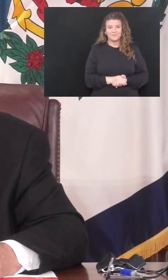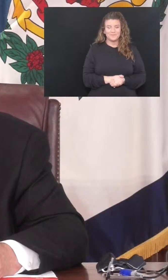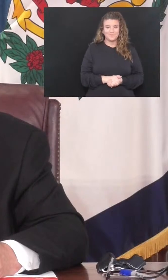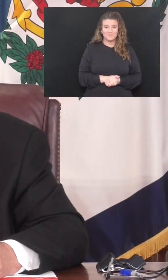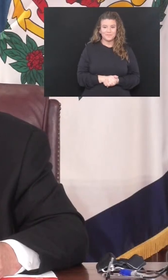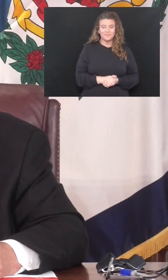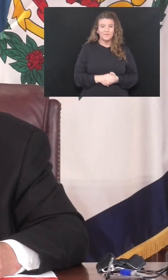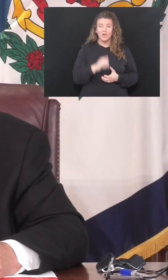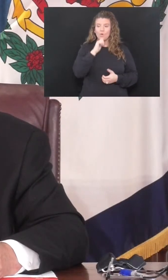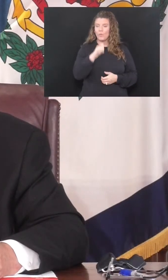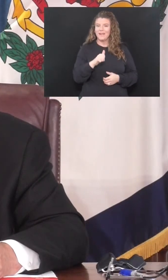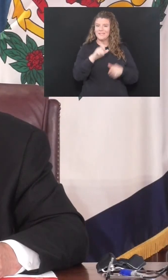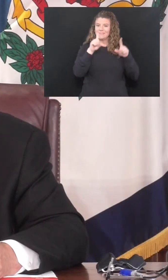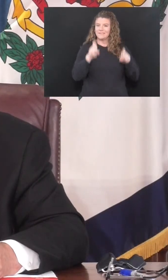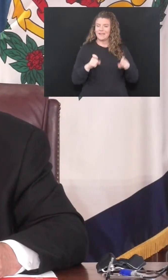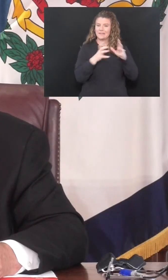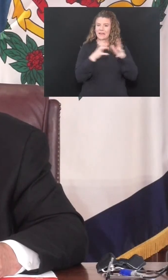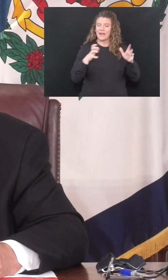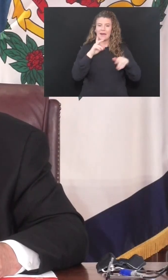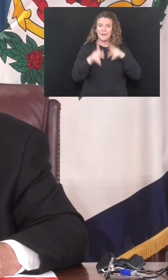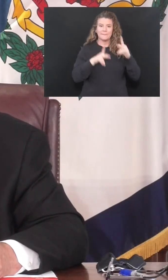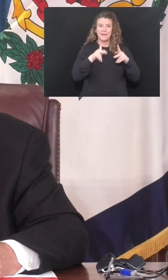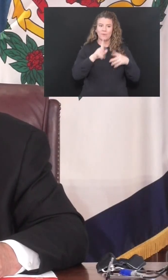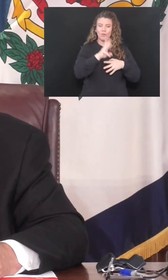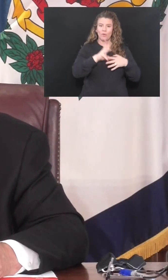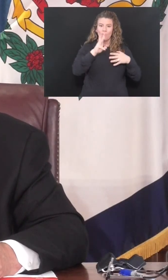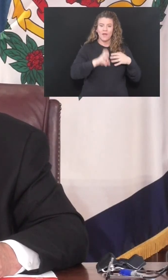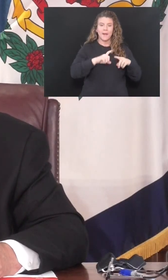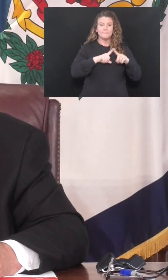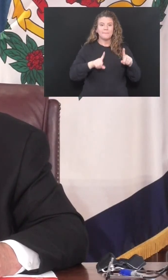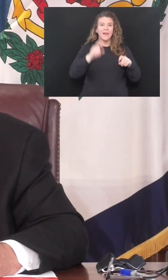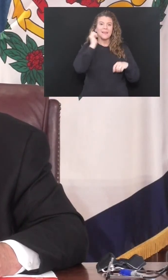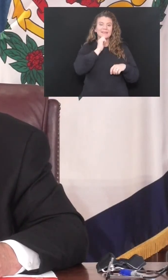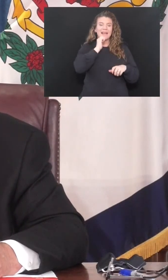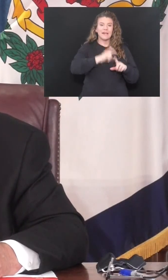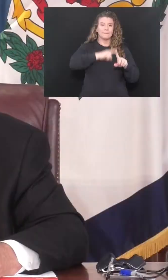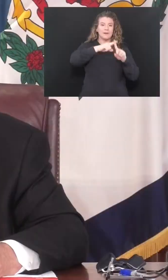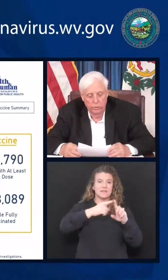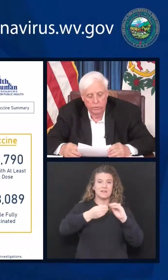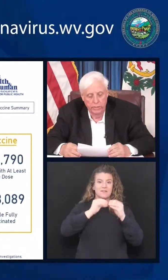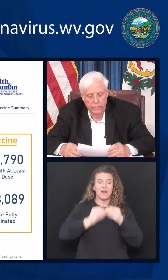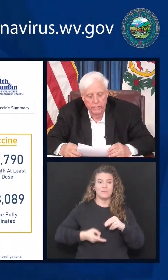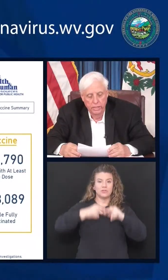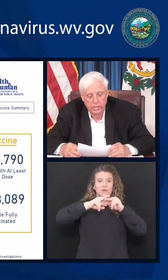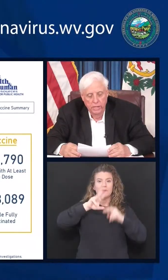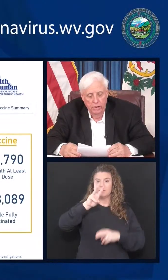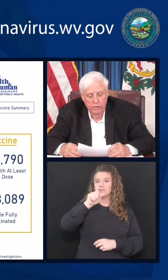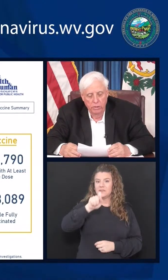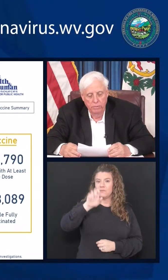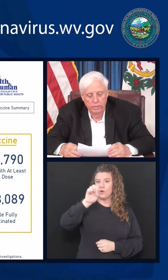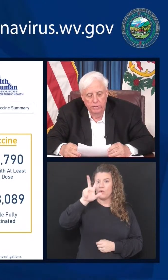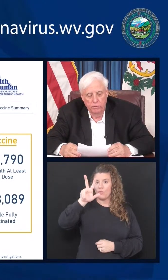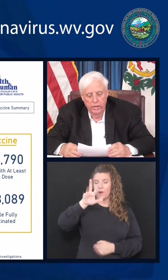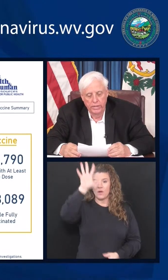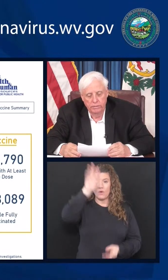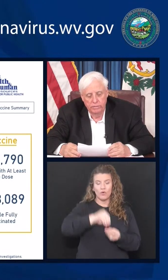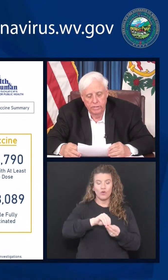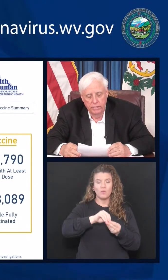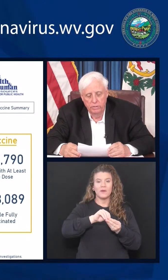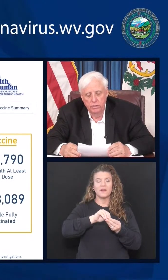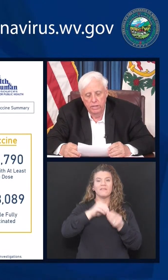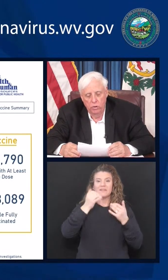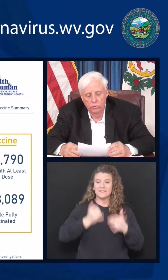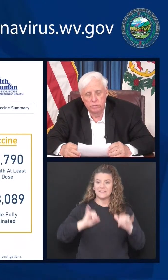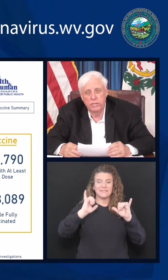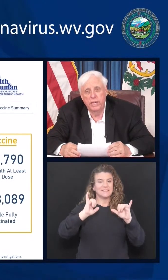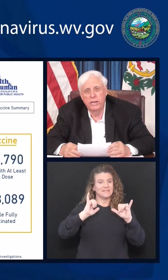We didn't test a lot over the weekend, but our daily positivity rate jumped up to 6.03. Our cumulative rate